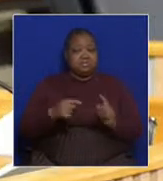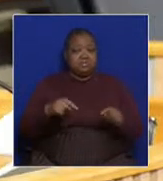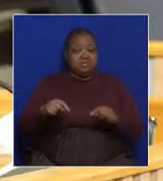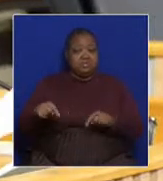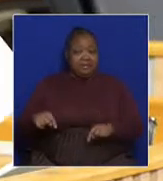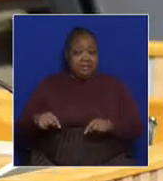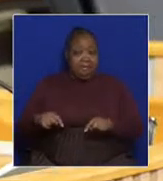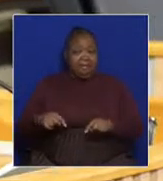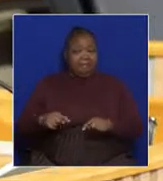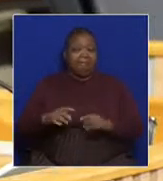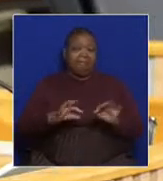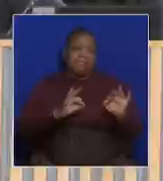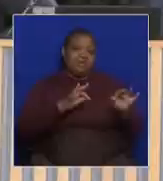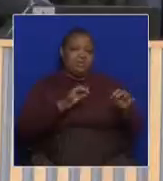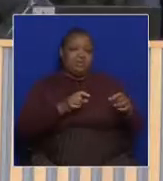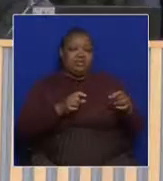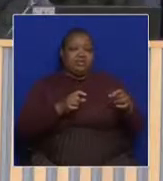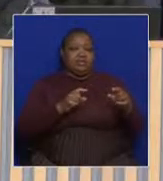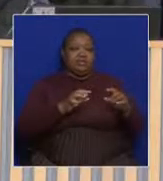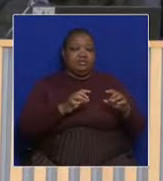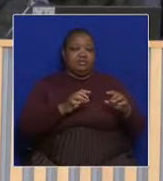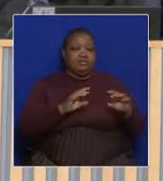Thank you. Thank you.